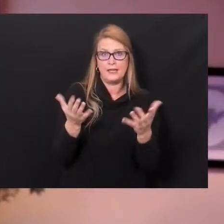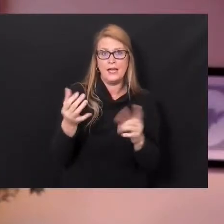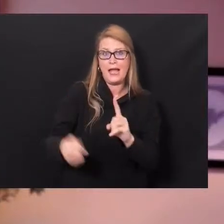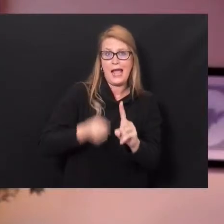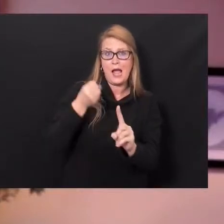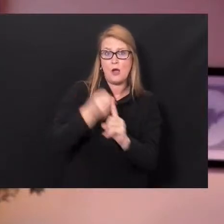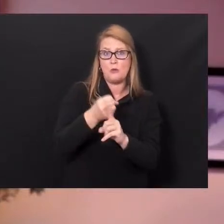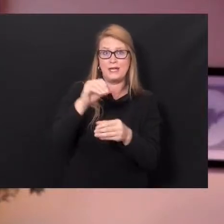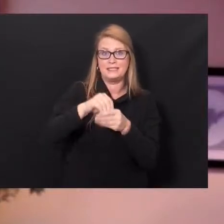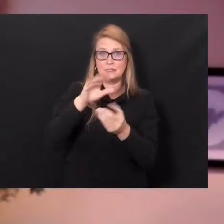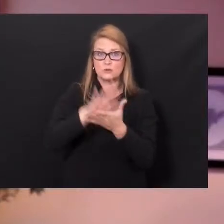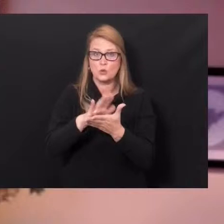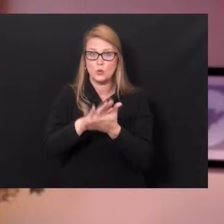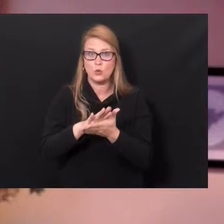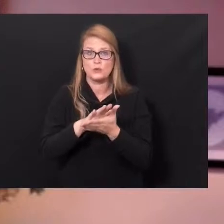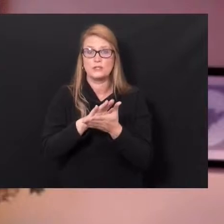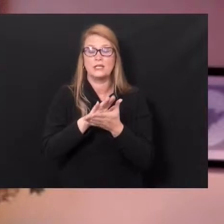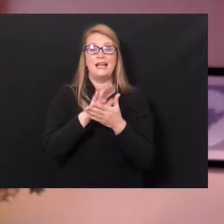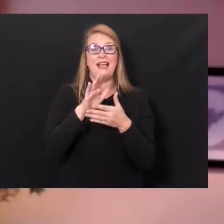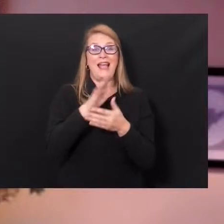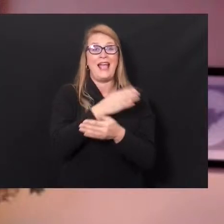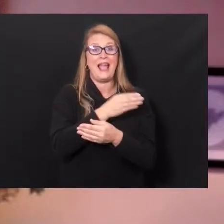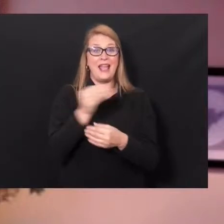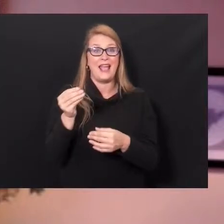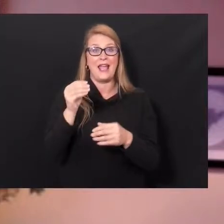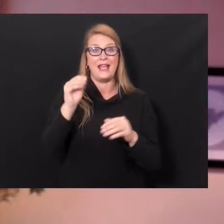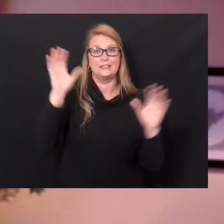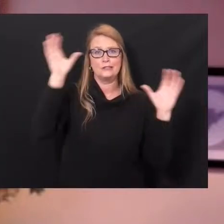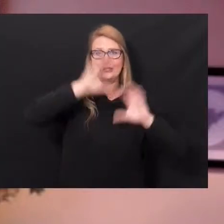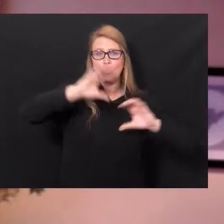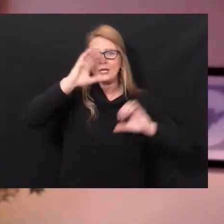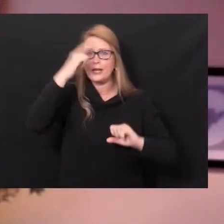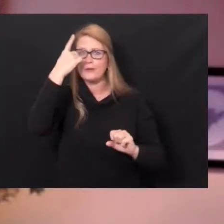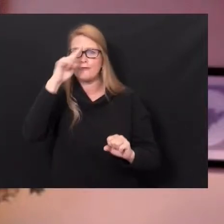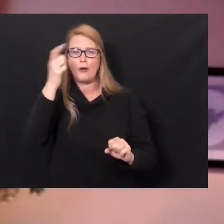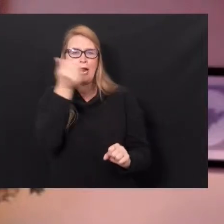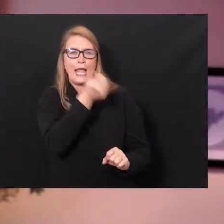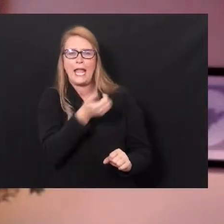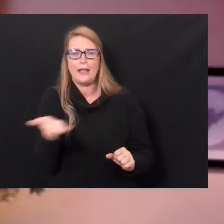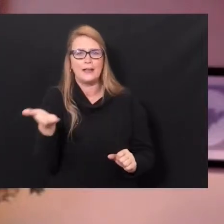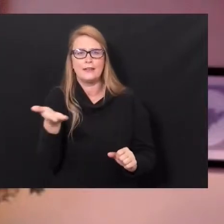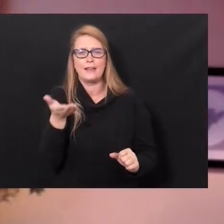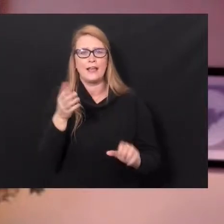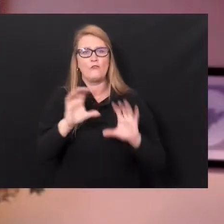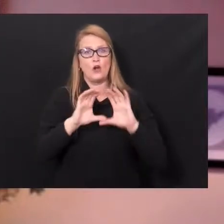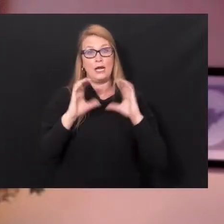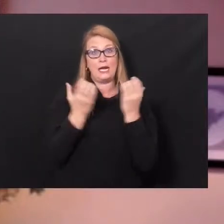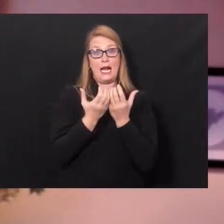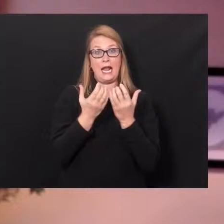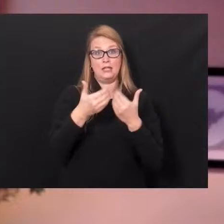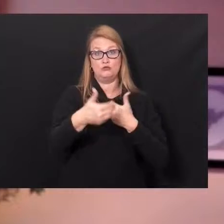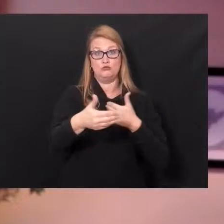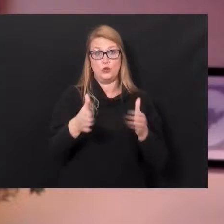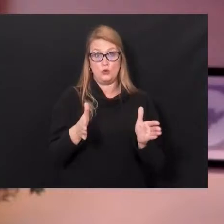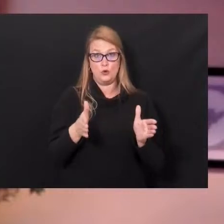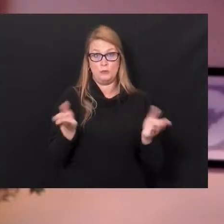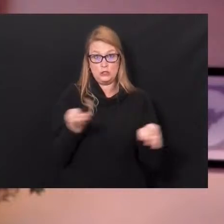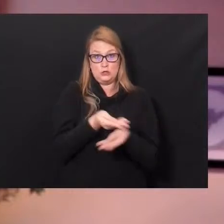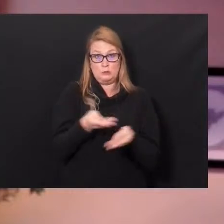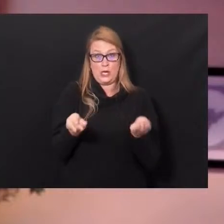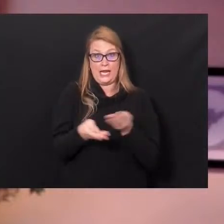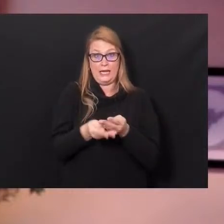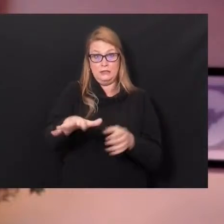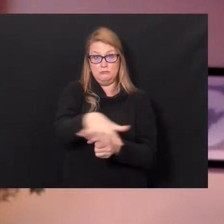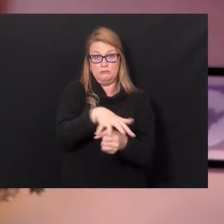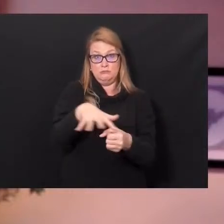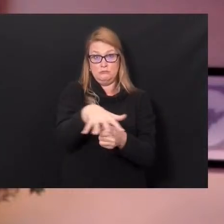in schools and particularly looking for any evidence of in-classroom spread. We really are not